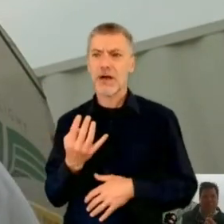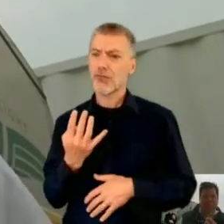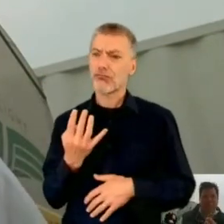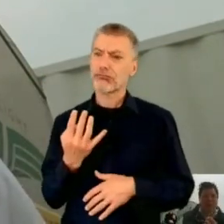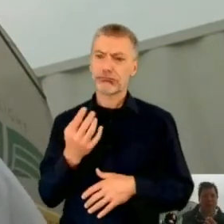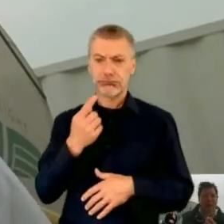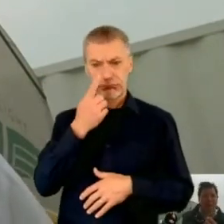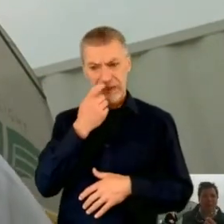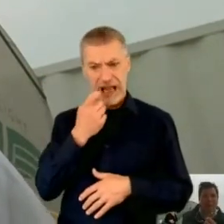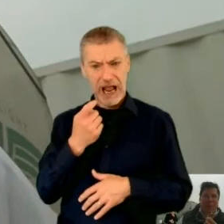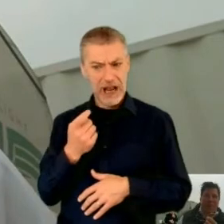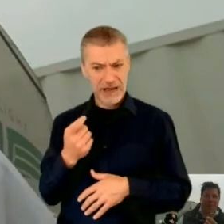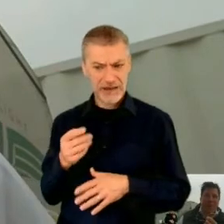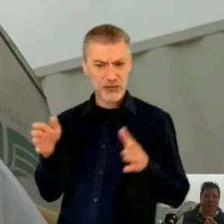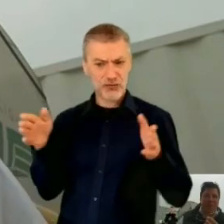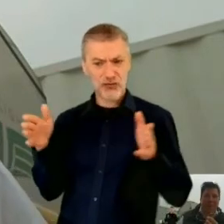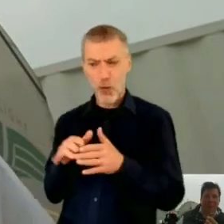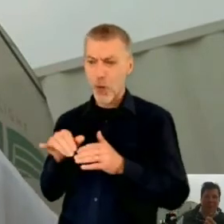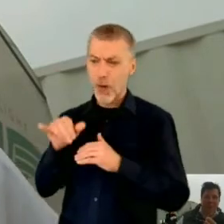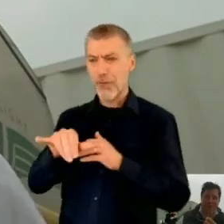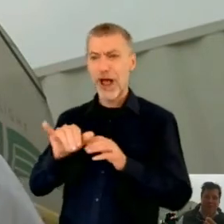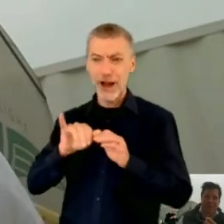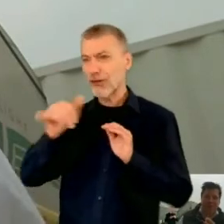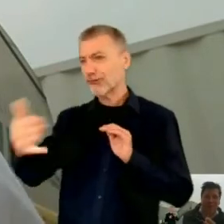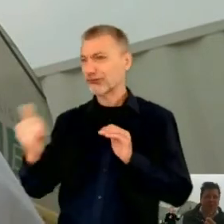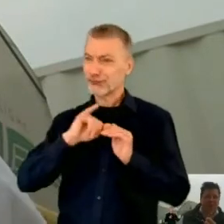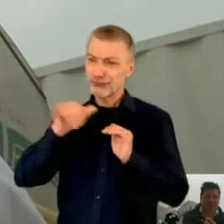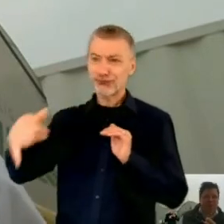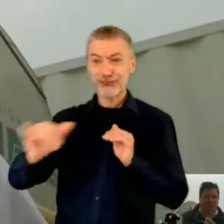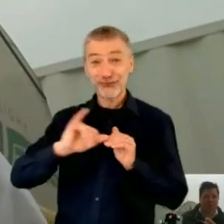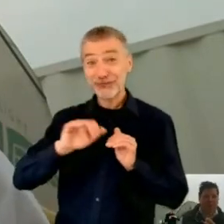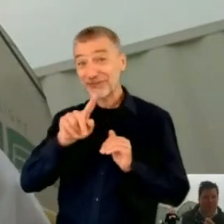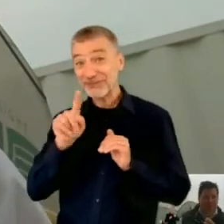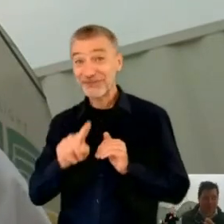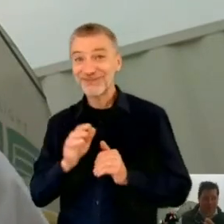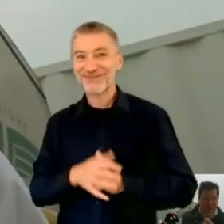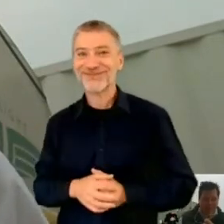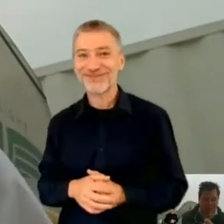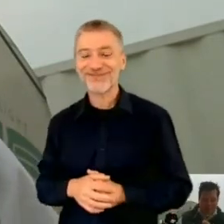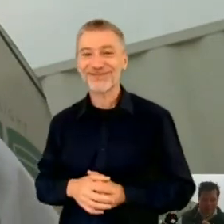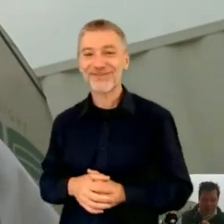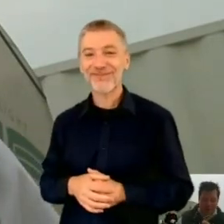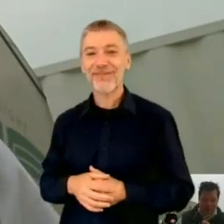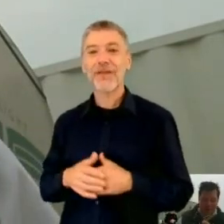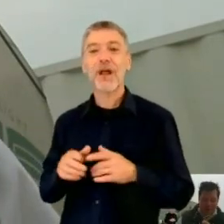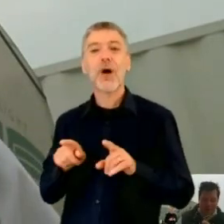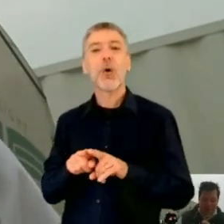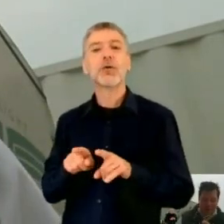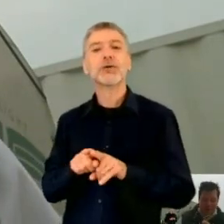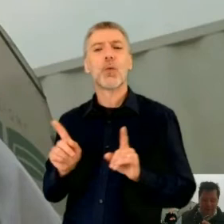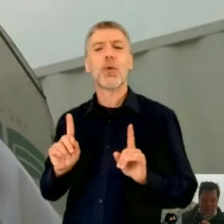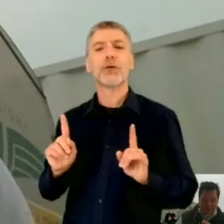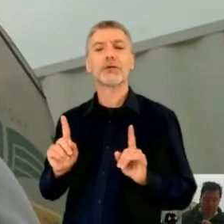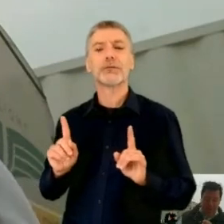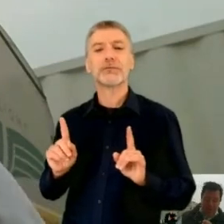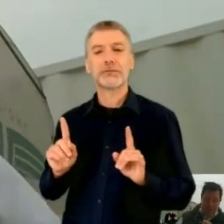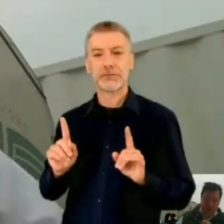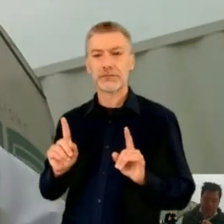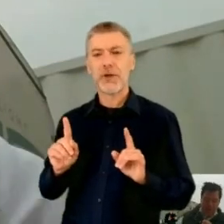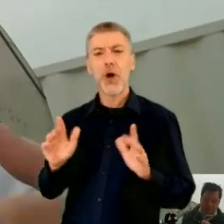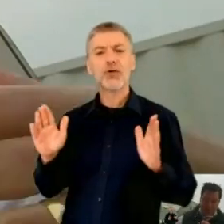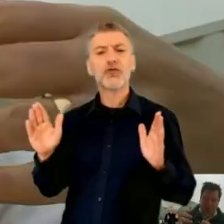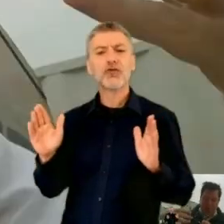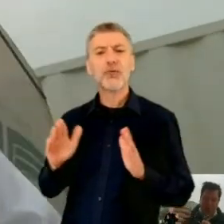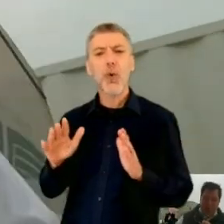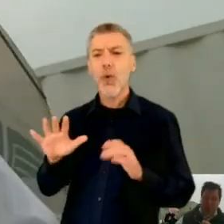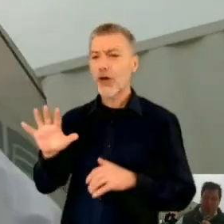could. It's coming along fast. What we're seeing at the moment as well is small regional aircraft. So the sort of aircraft that,